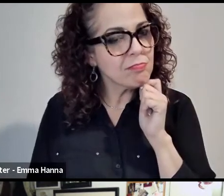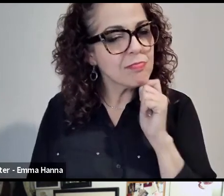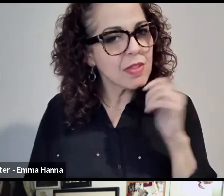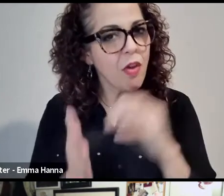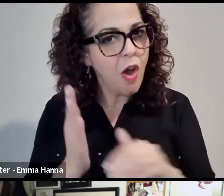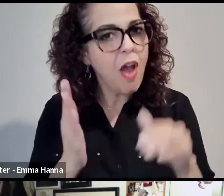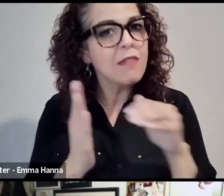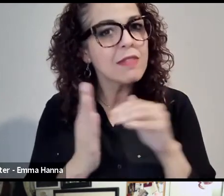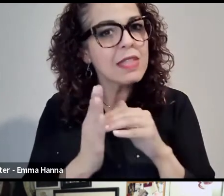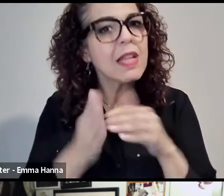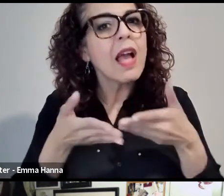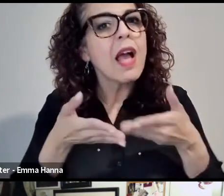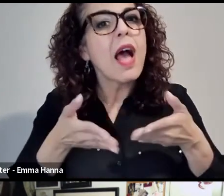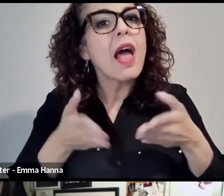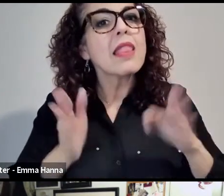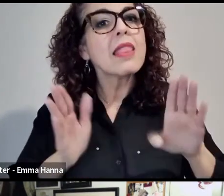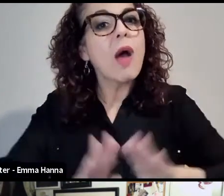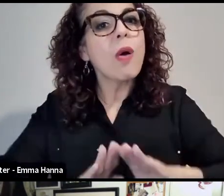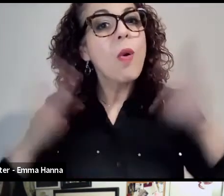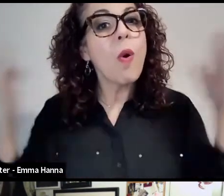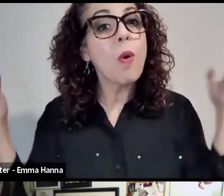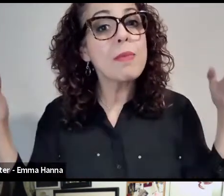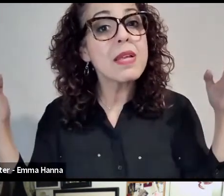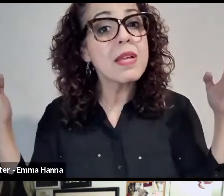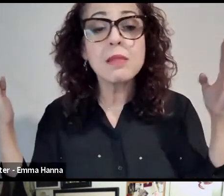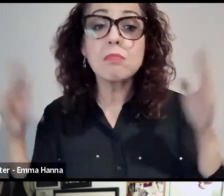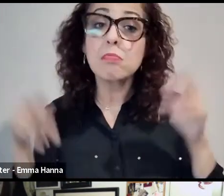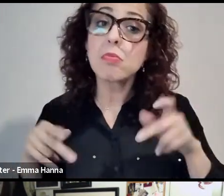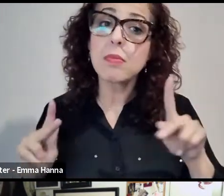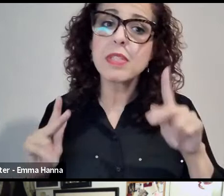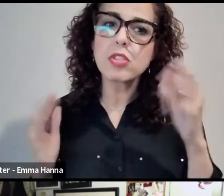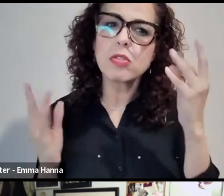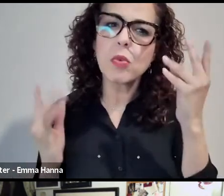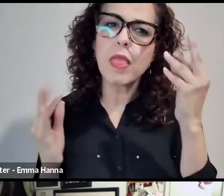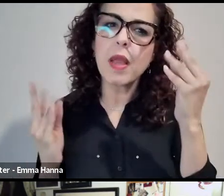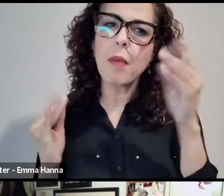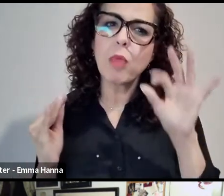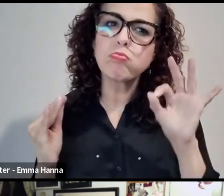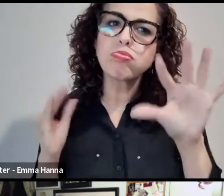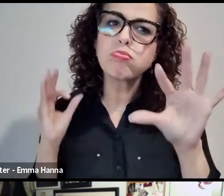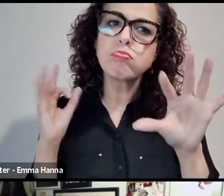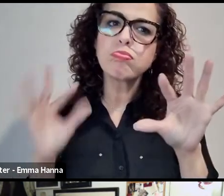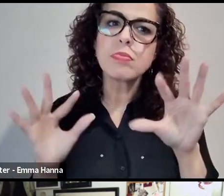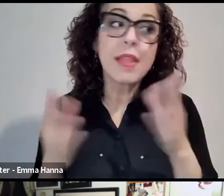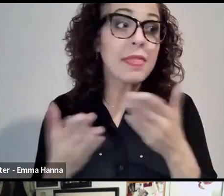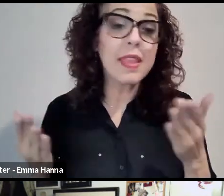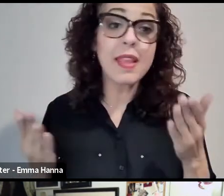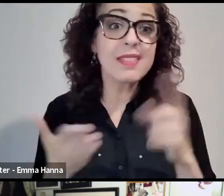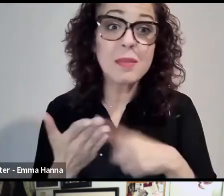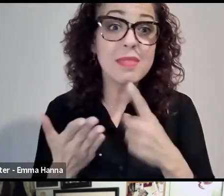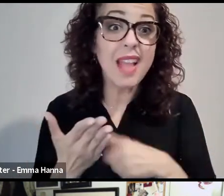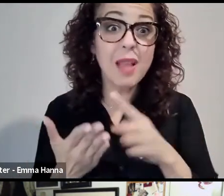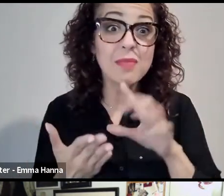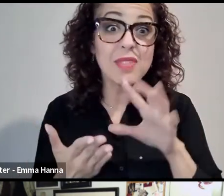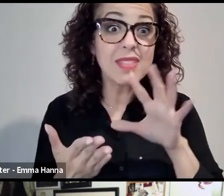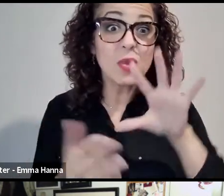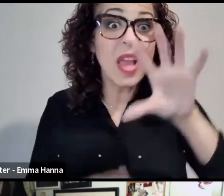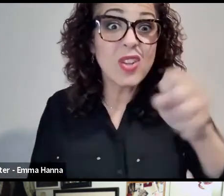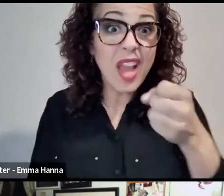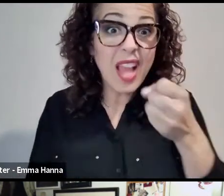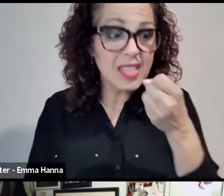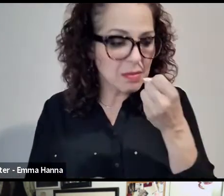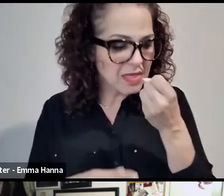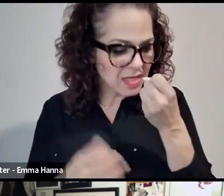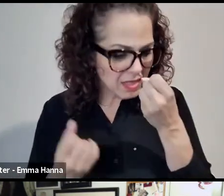of permission to think about something that's unspeakable or hard to grapple with. And